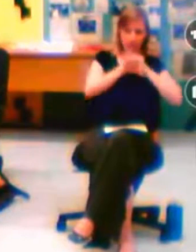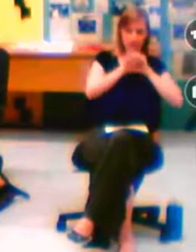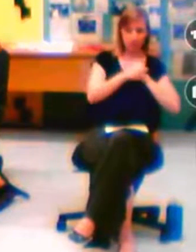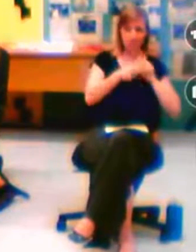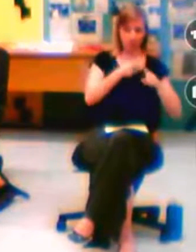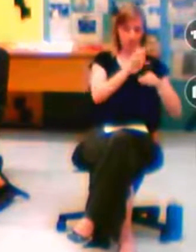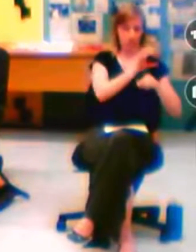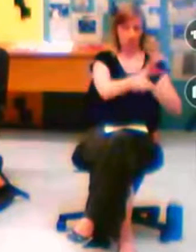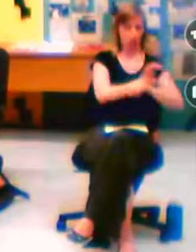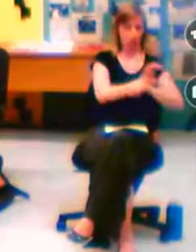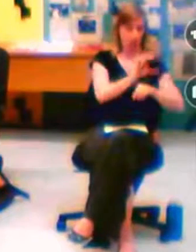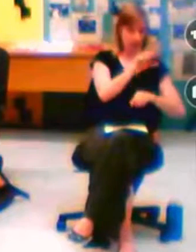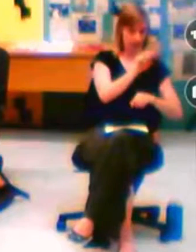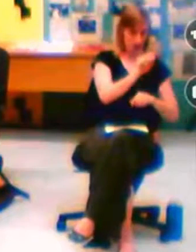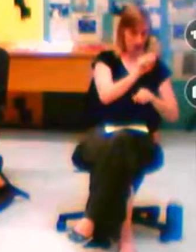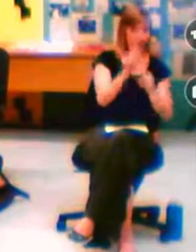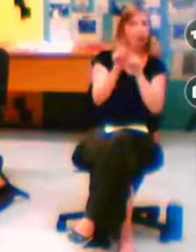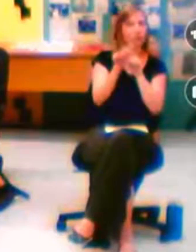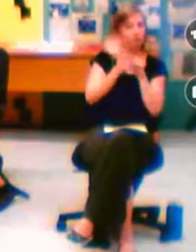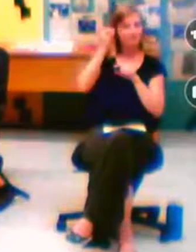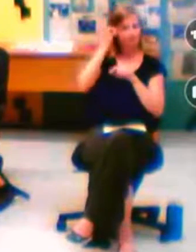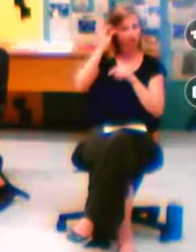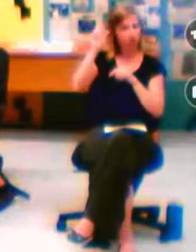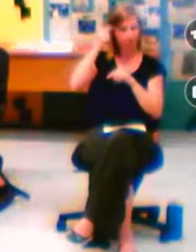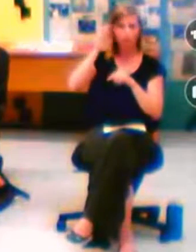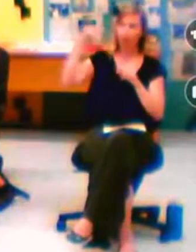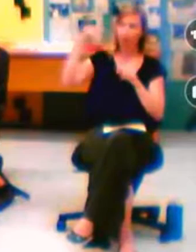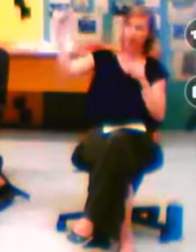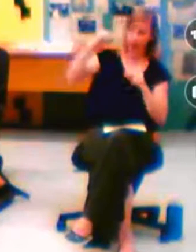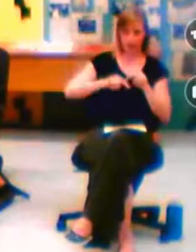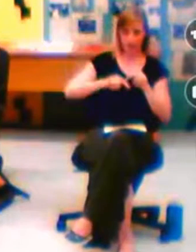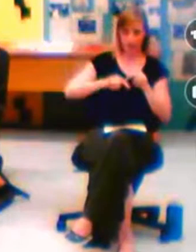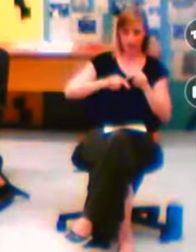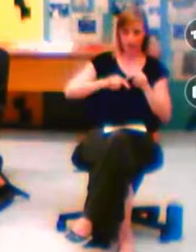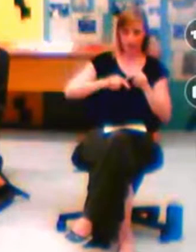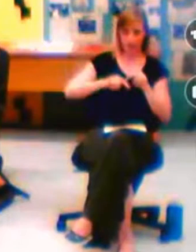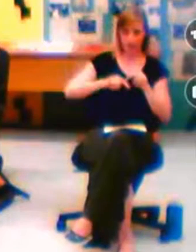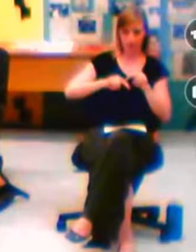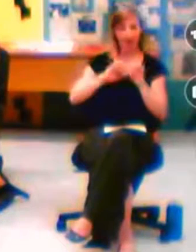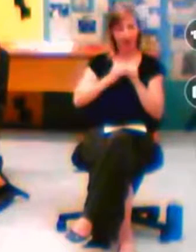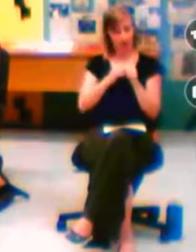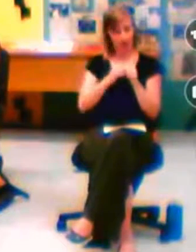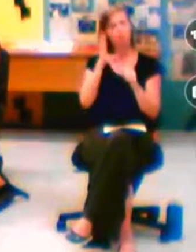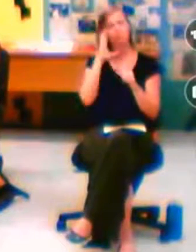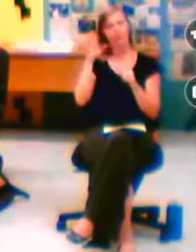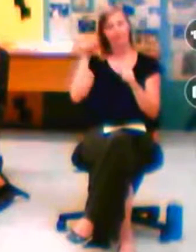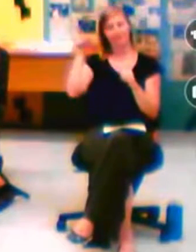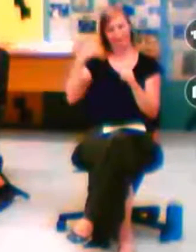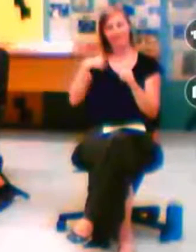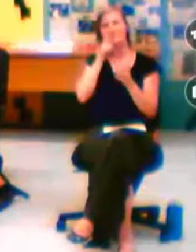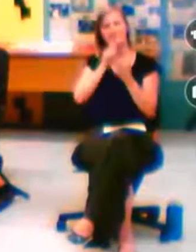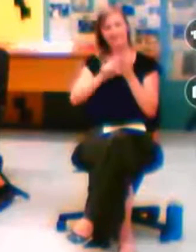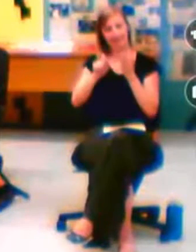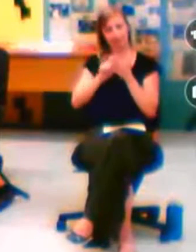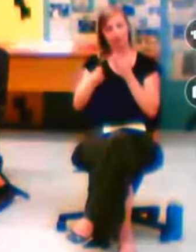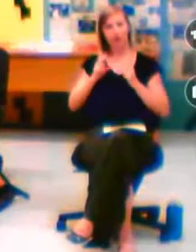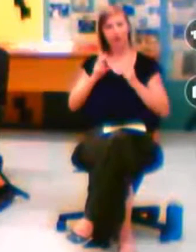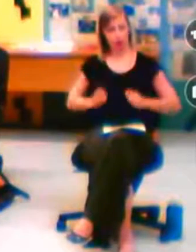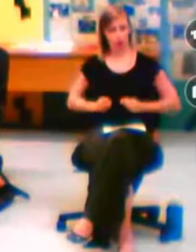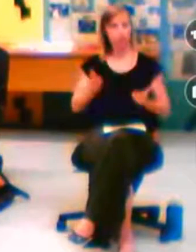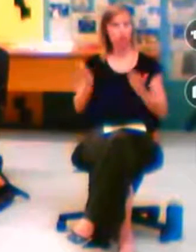in addition to consumers, and the transparency and accessibility of the information from Colorado